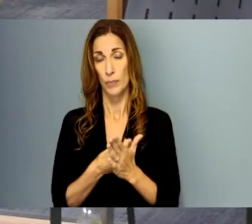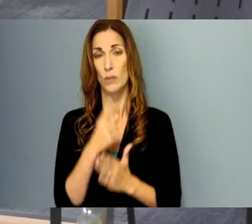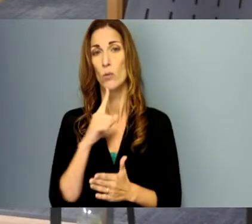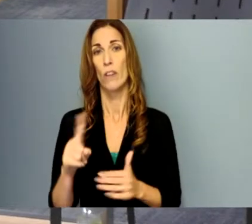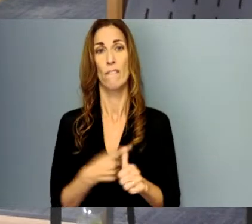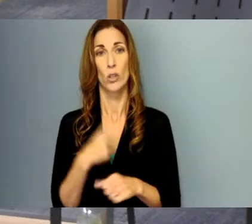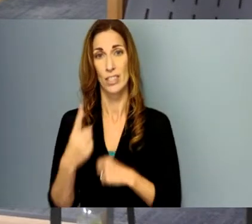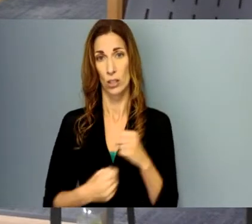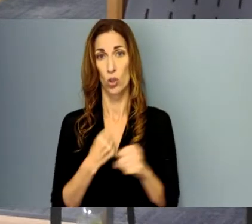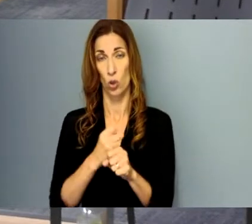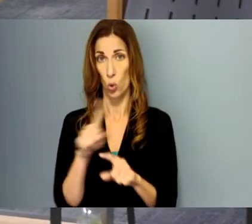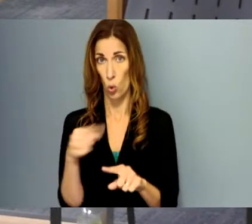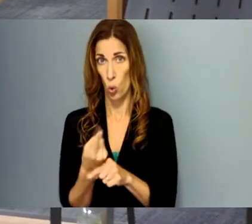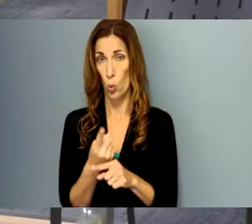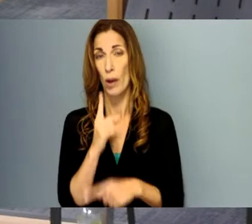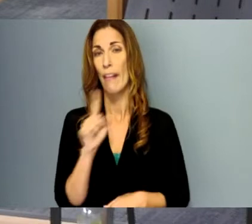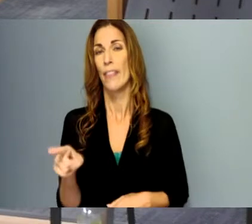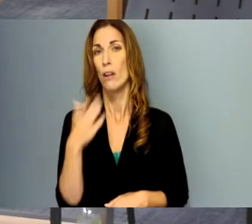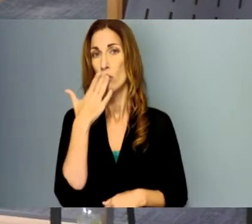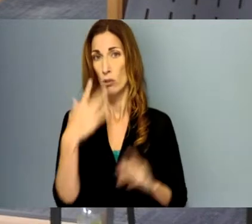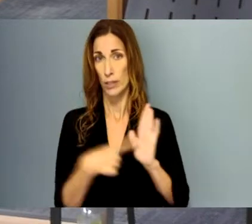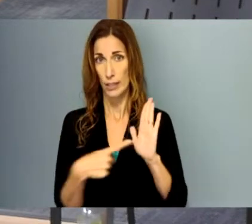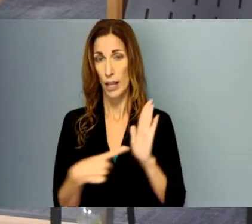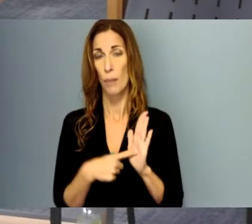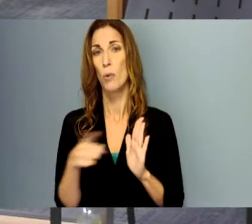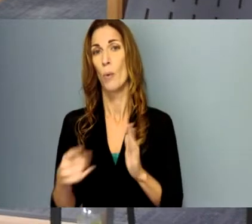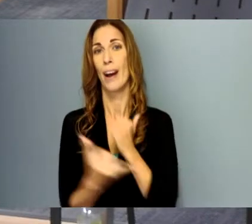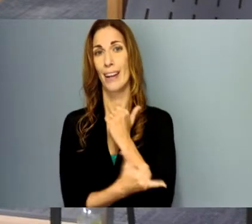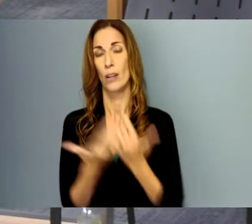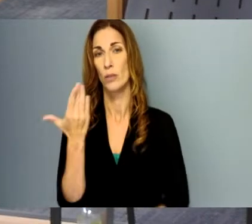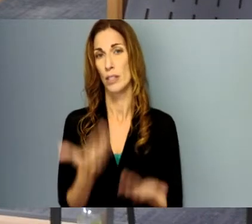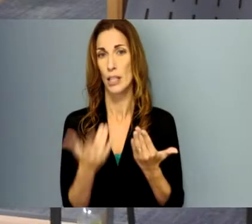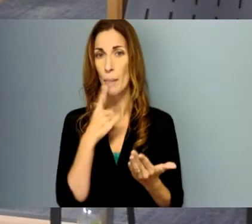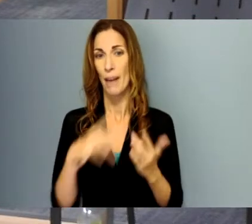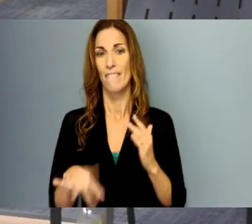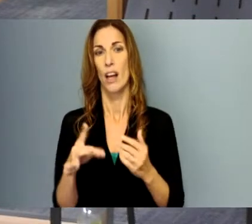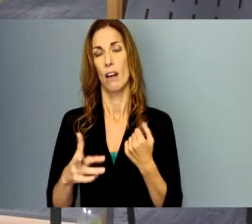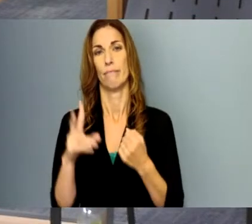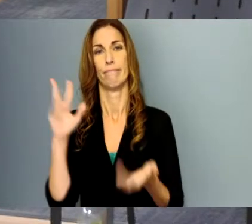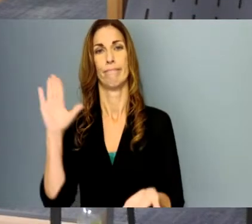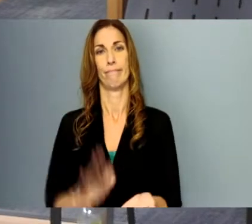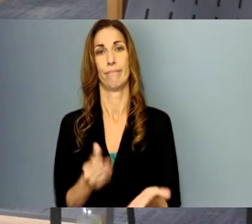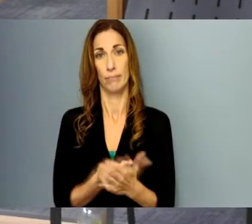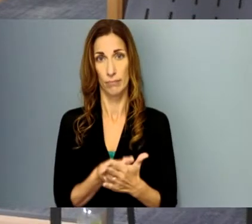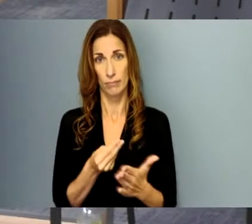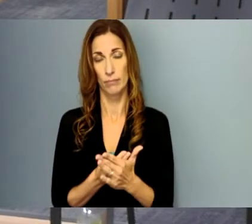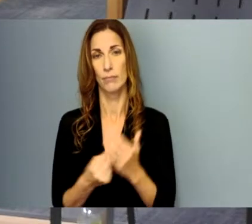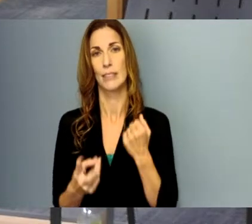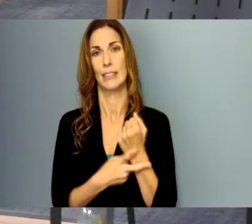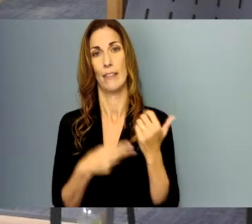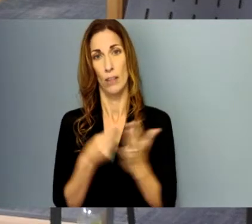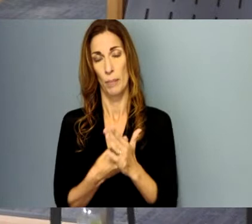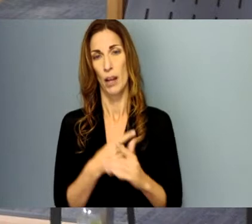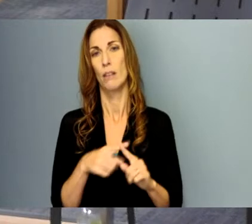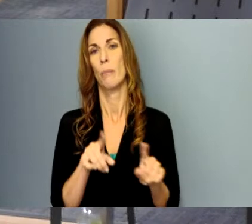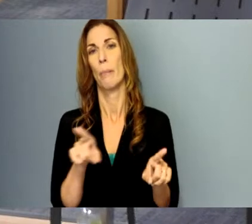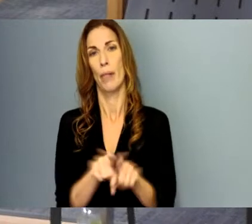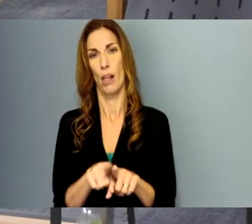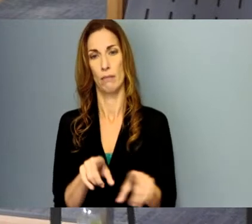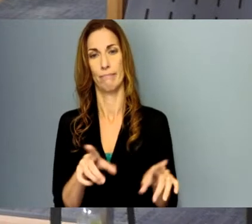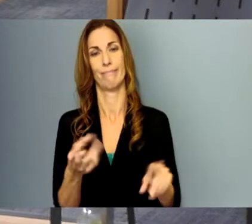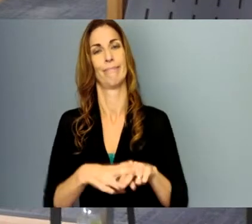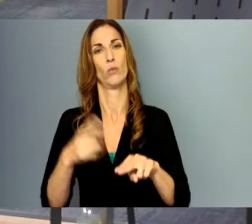year alone. They're an example of where counties may find reduced costs along with increased voter